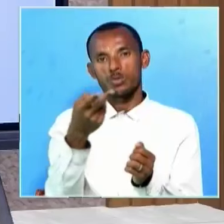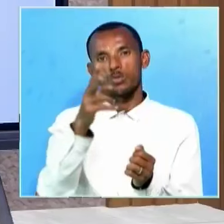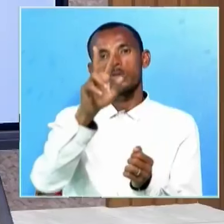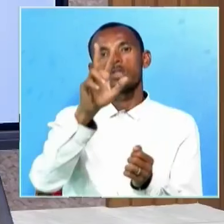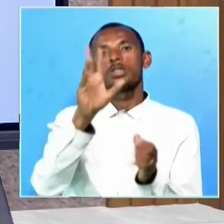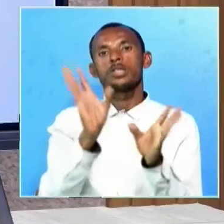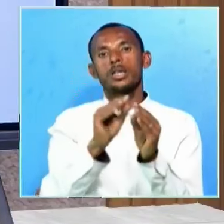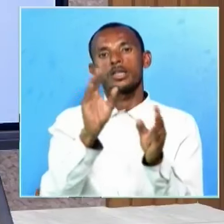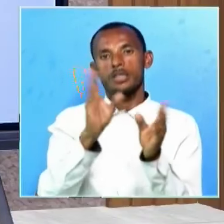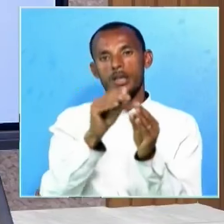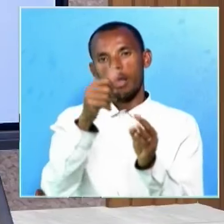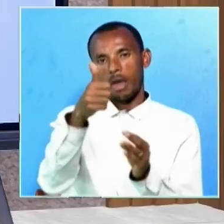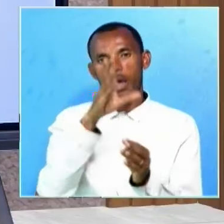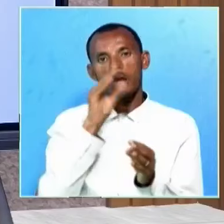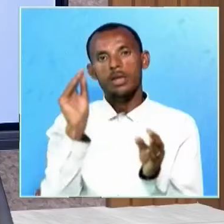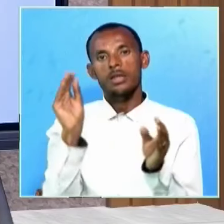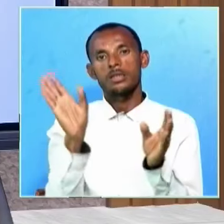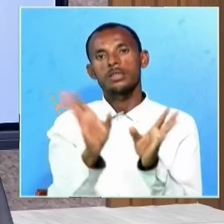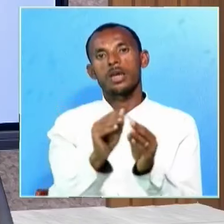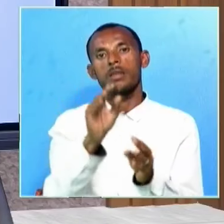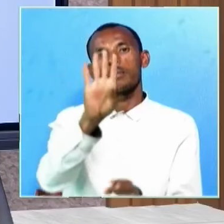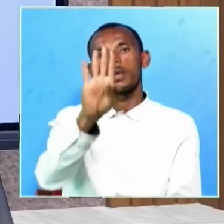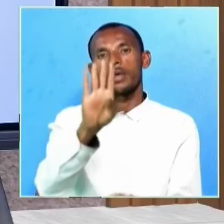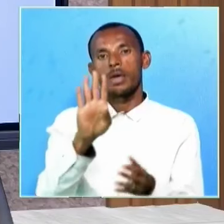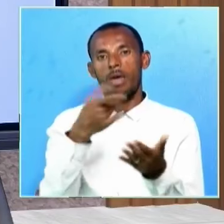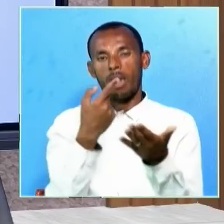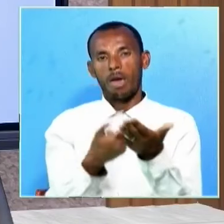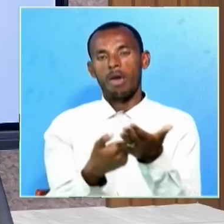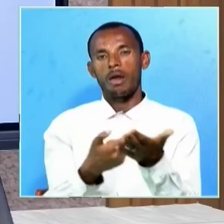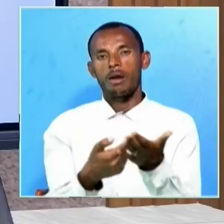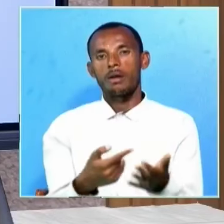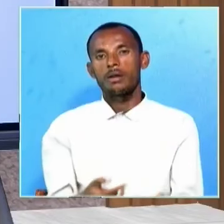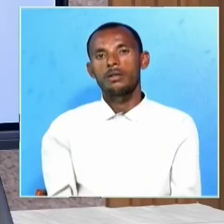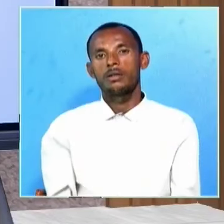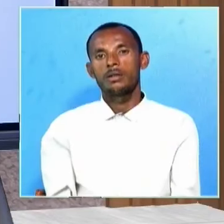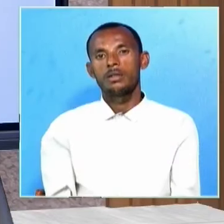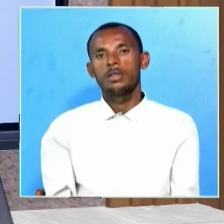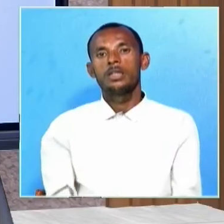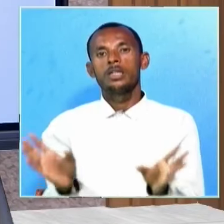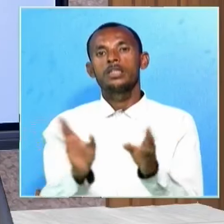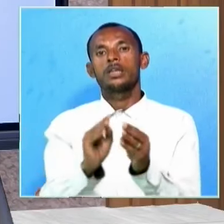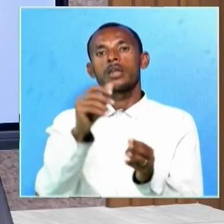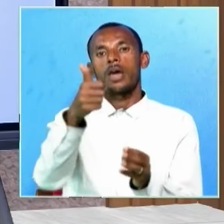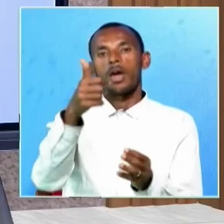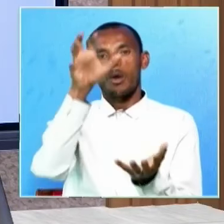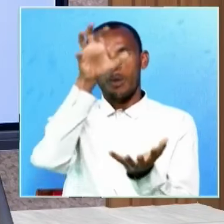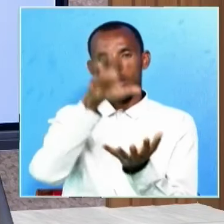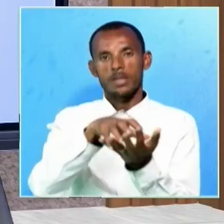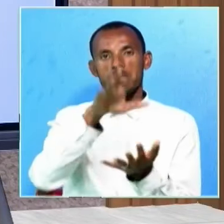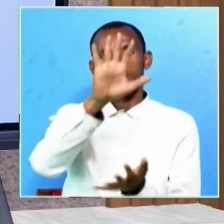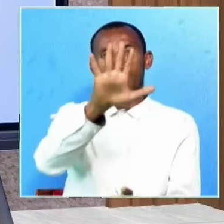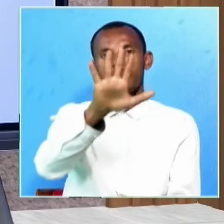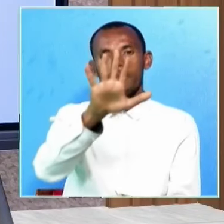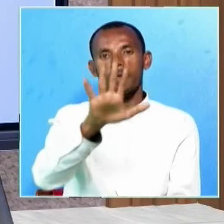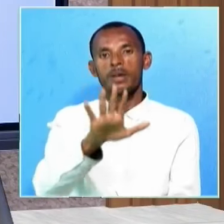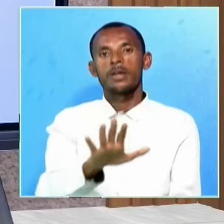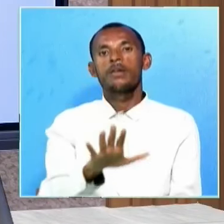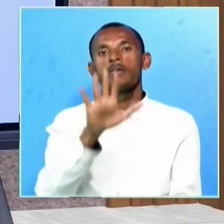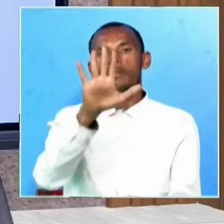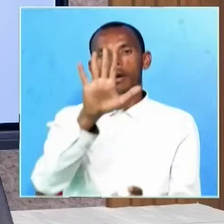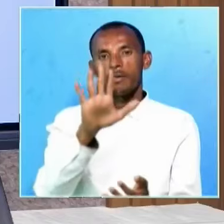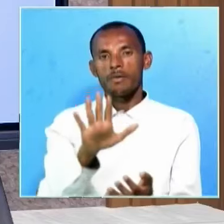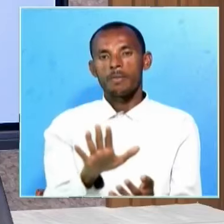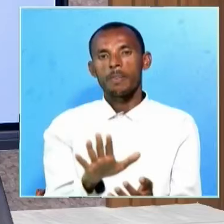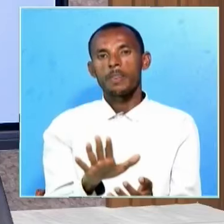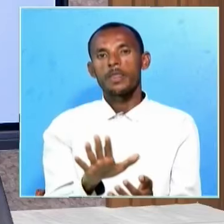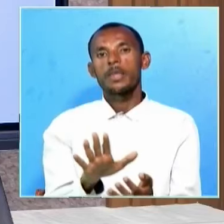A and set B. So here, set A contains 5. 5 is so here